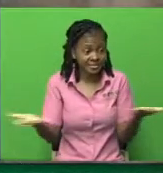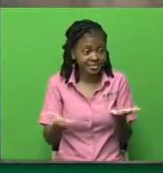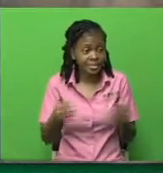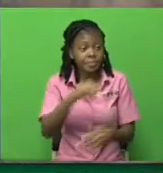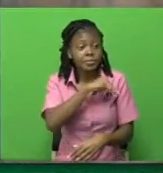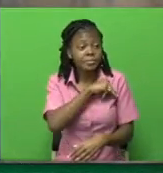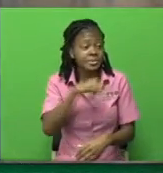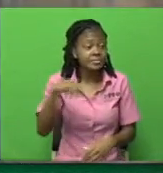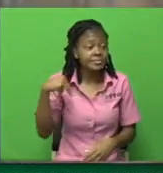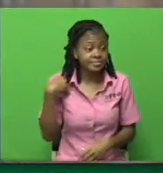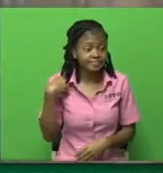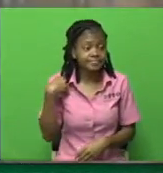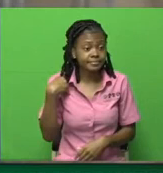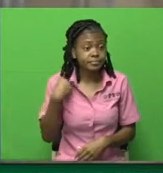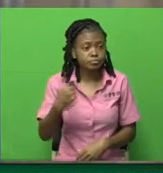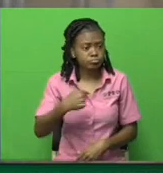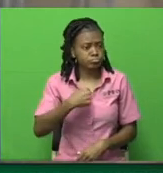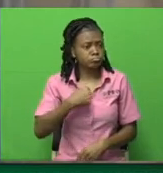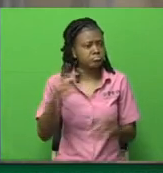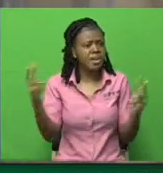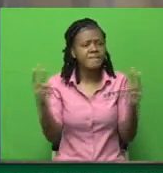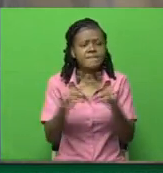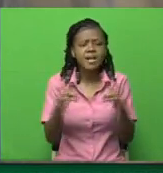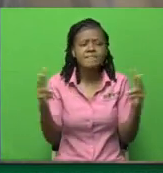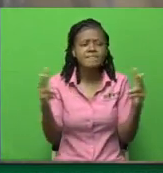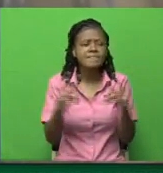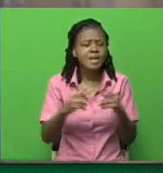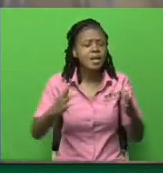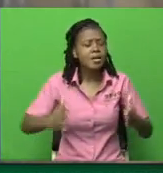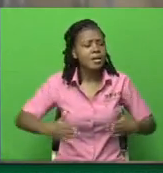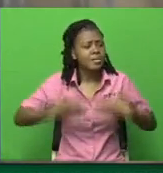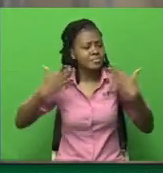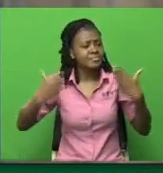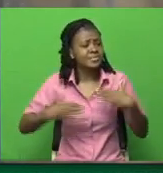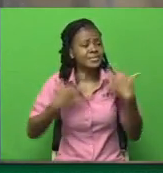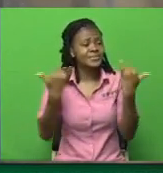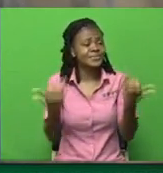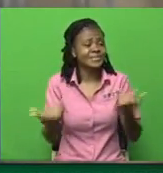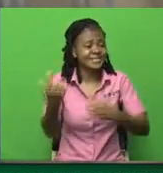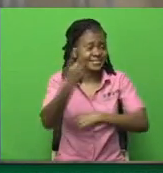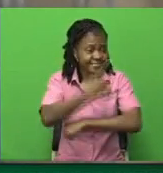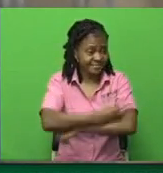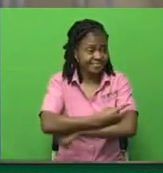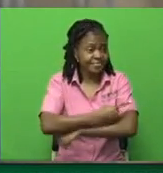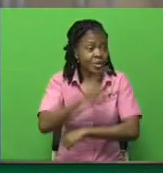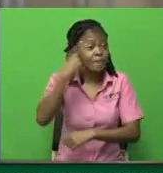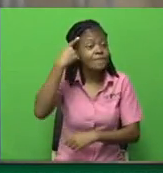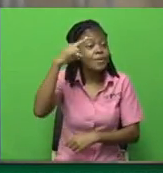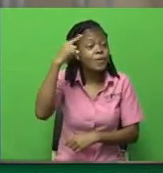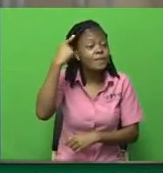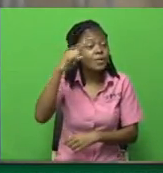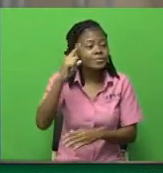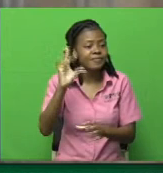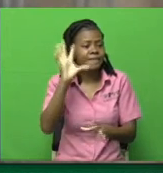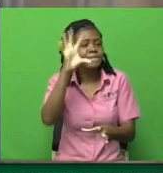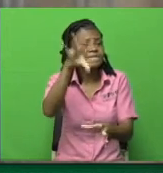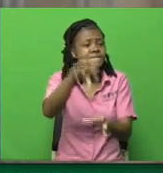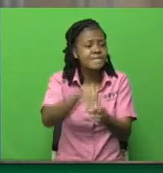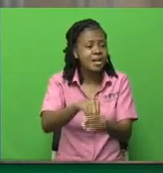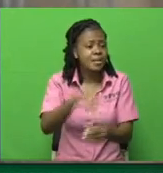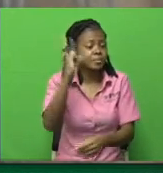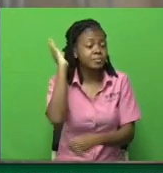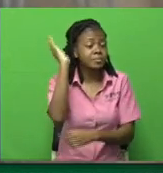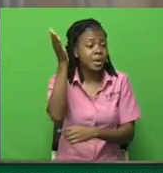I am very pleased today to participate in the budget